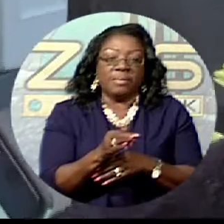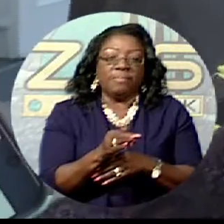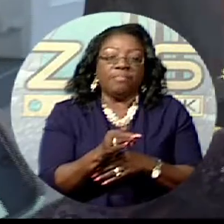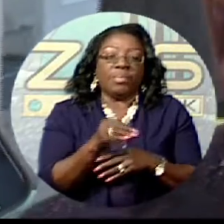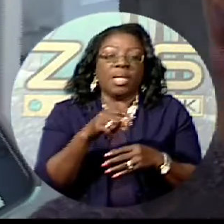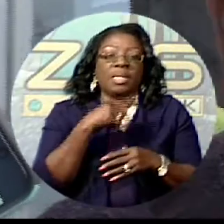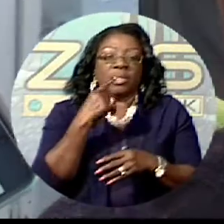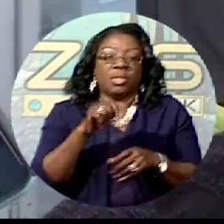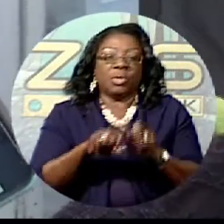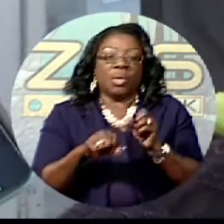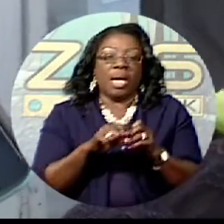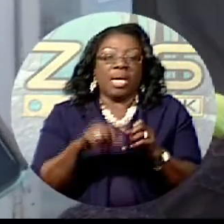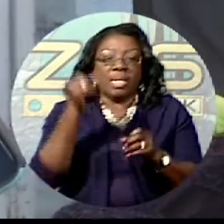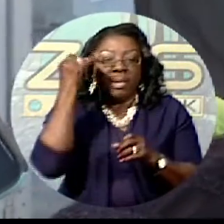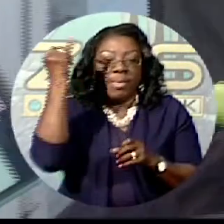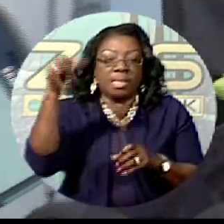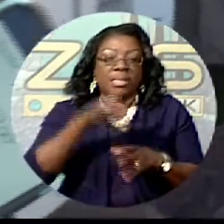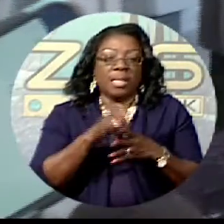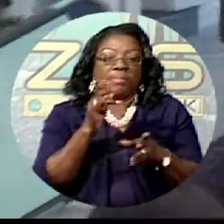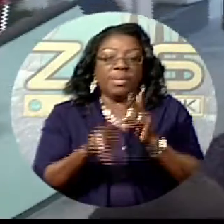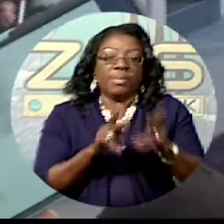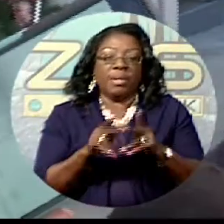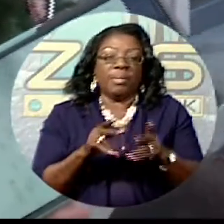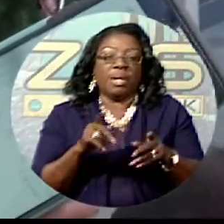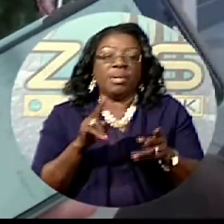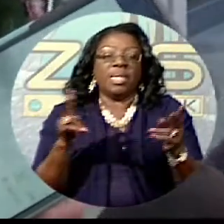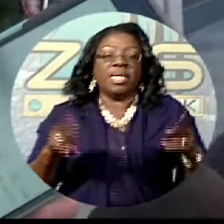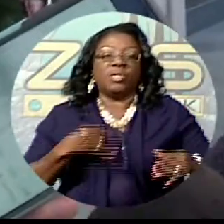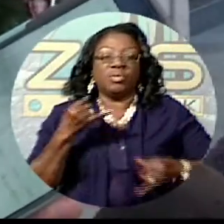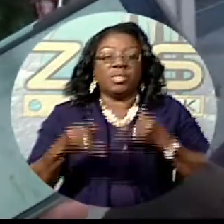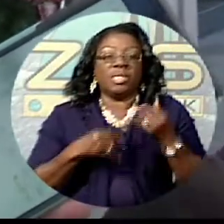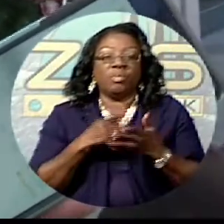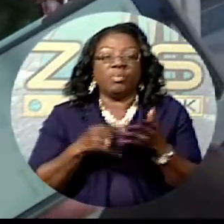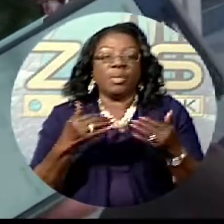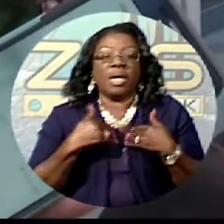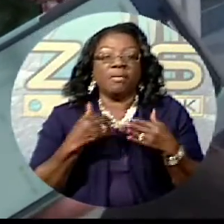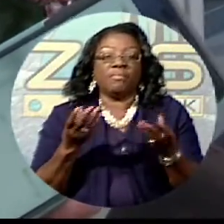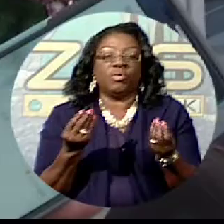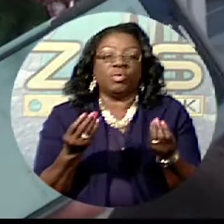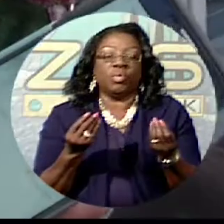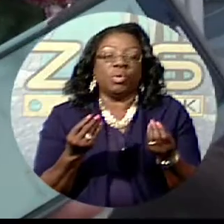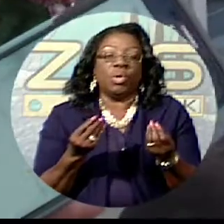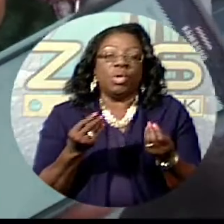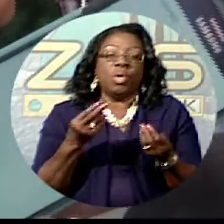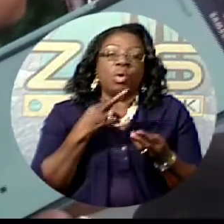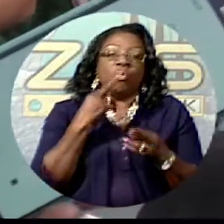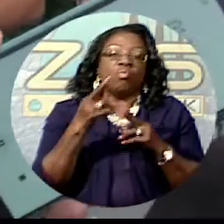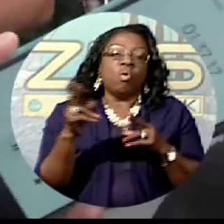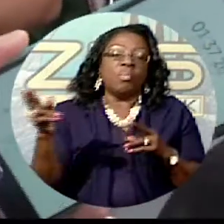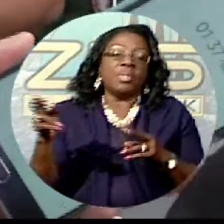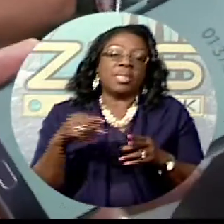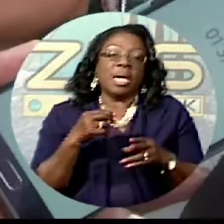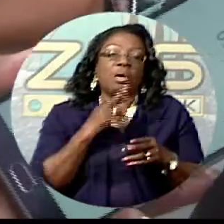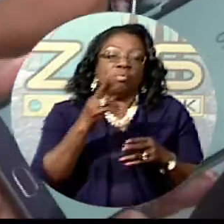hypotheses. And so I imagine that people are very interested in what we have to do. Rumors are simply that, rumors.